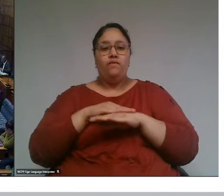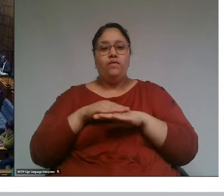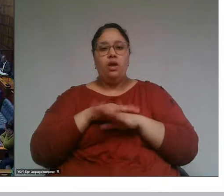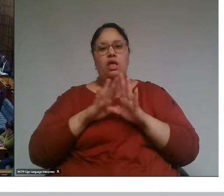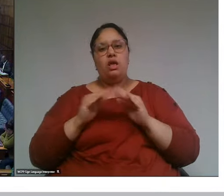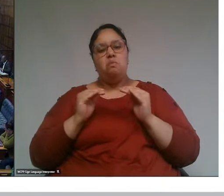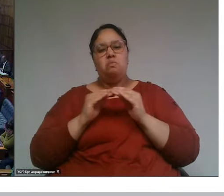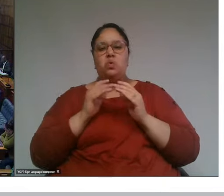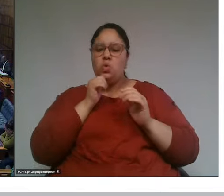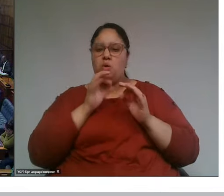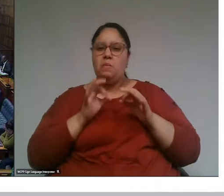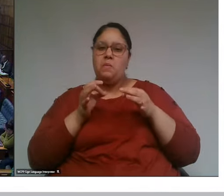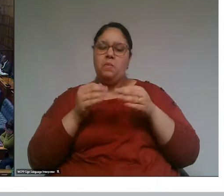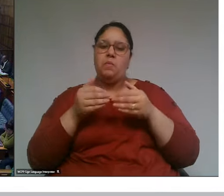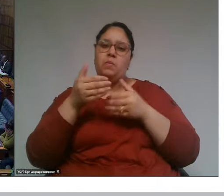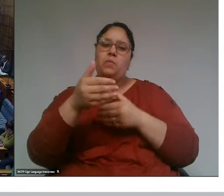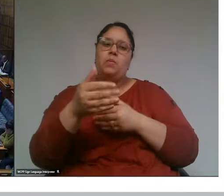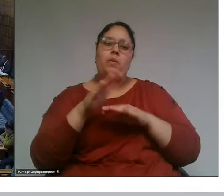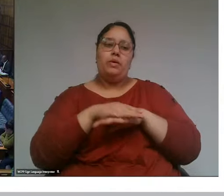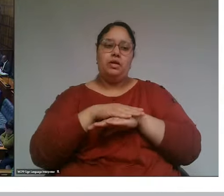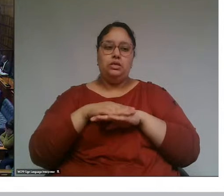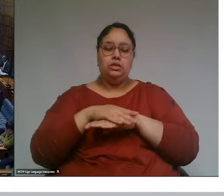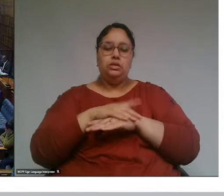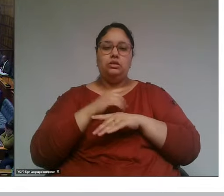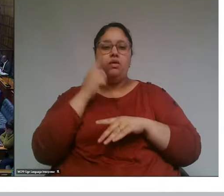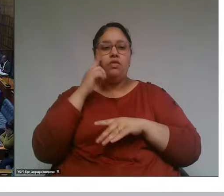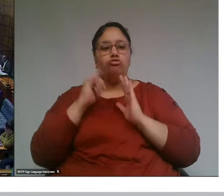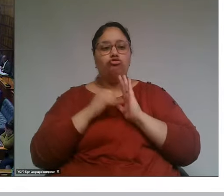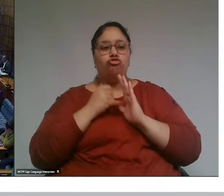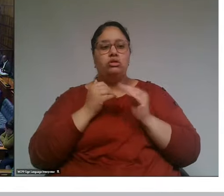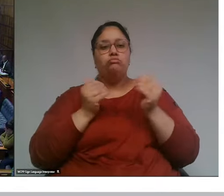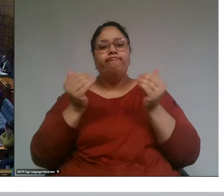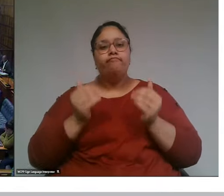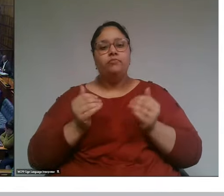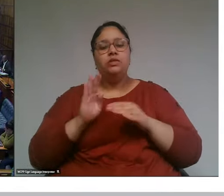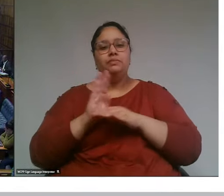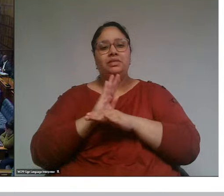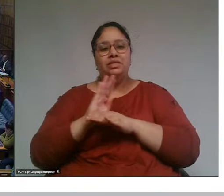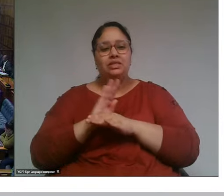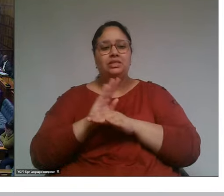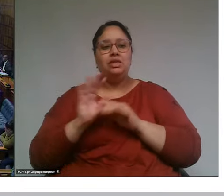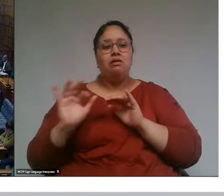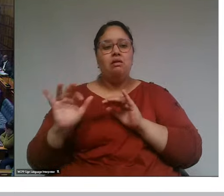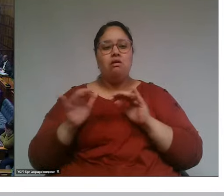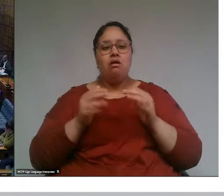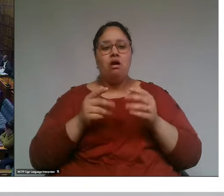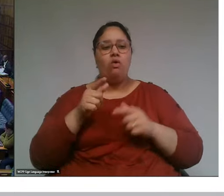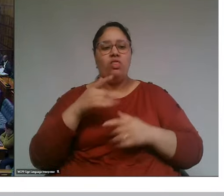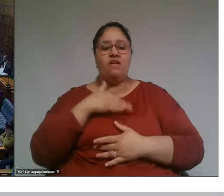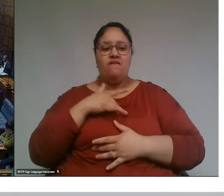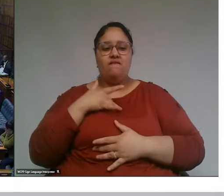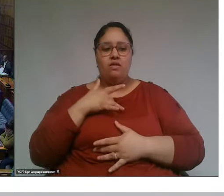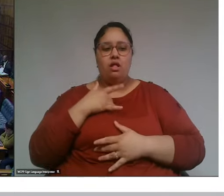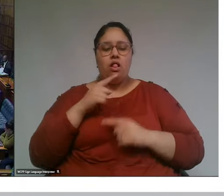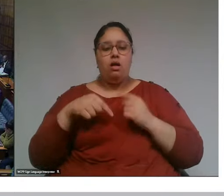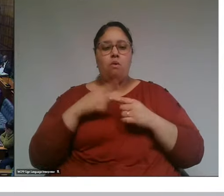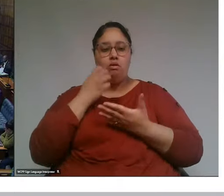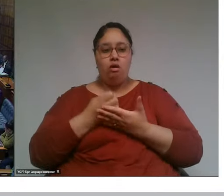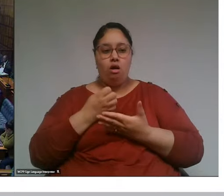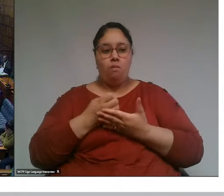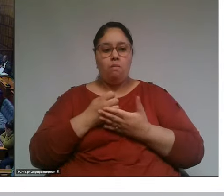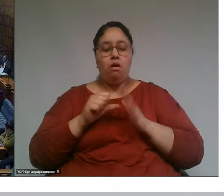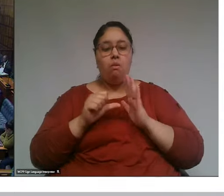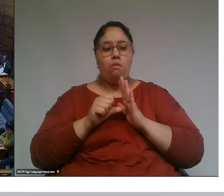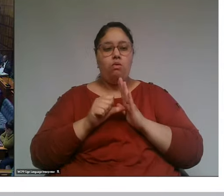basis I think it's just a measurement of business and how they're feeling about the economy and it's an important